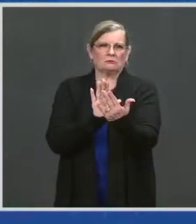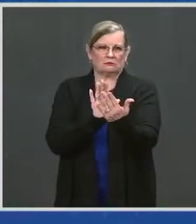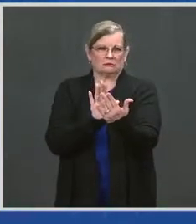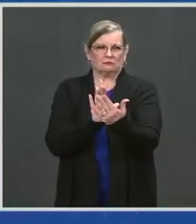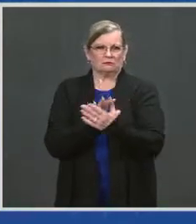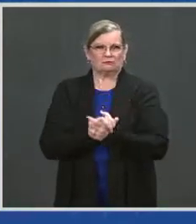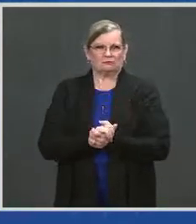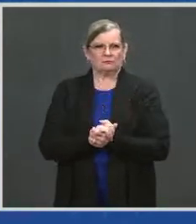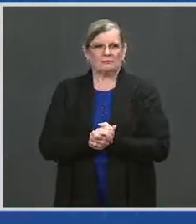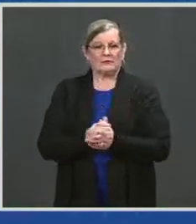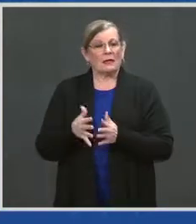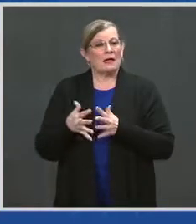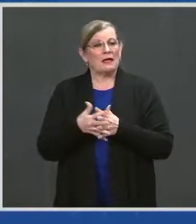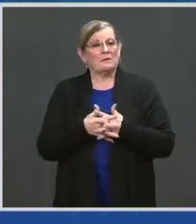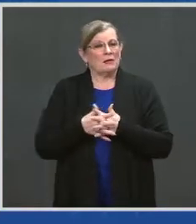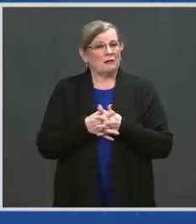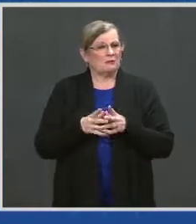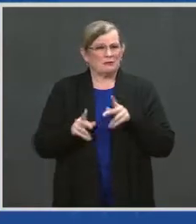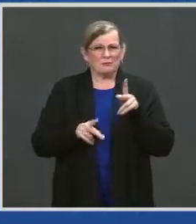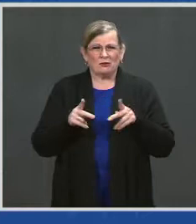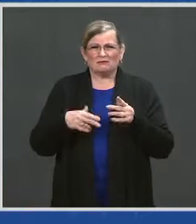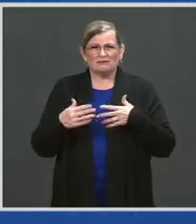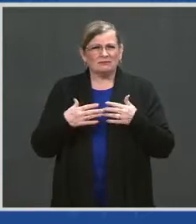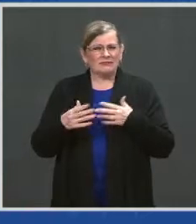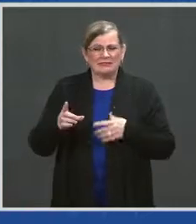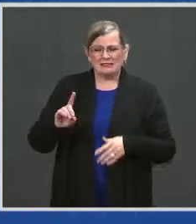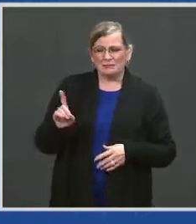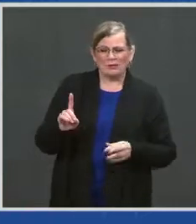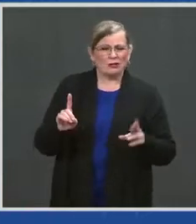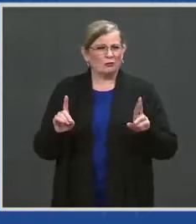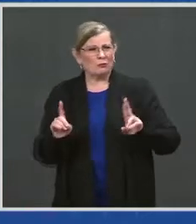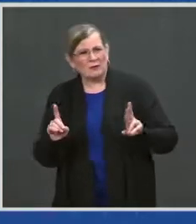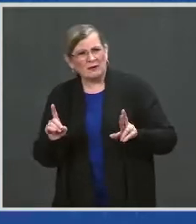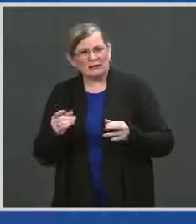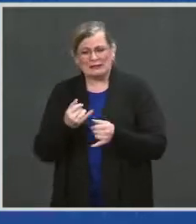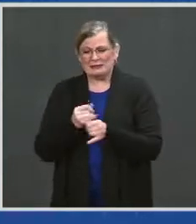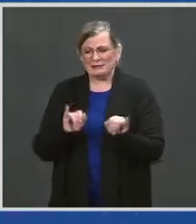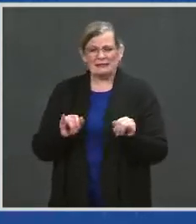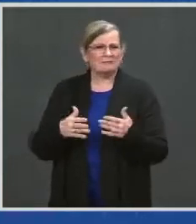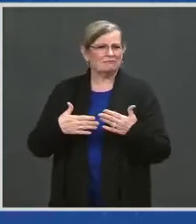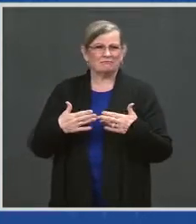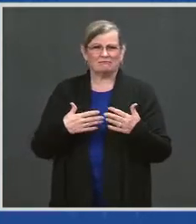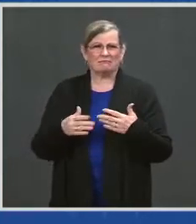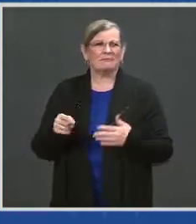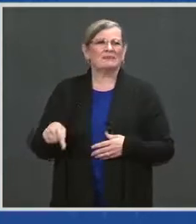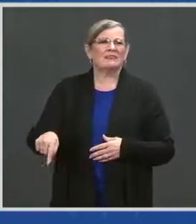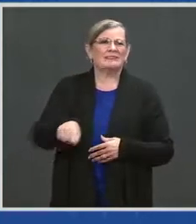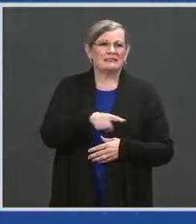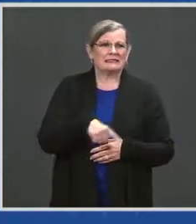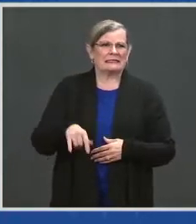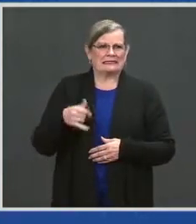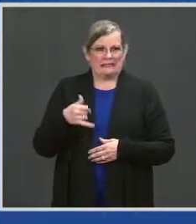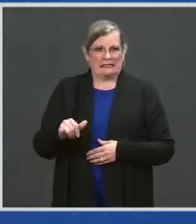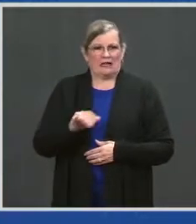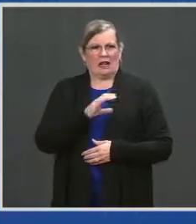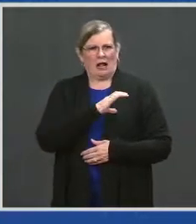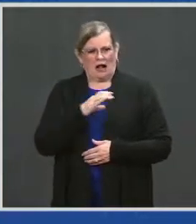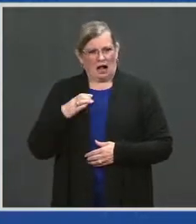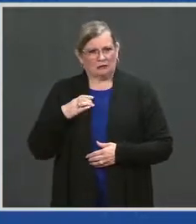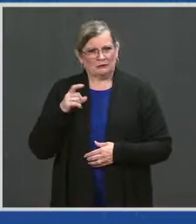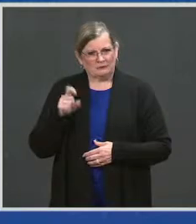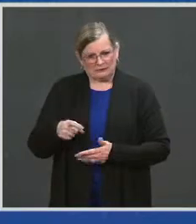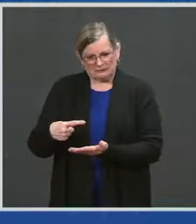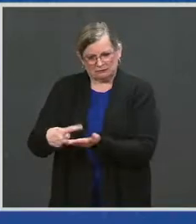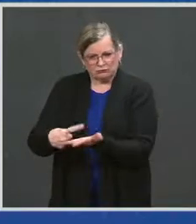whether they're Democrats, Republicans, or Independents. Congress should debate my plan, change it, and offer alternatives if they think that's what they have to